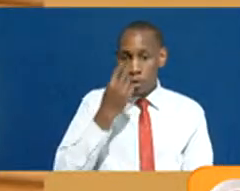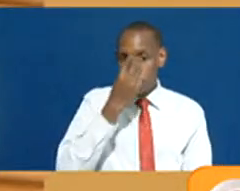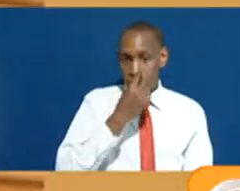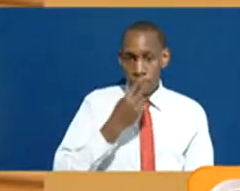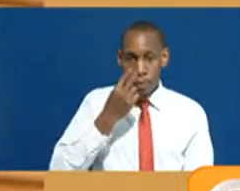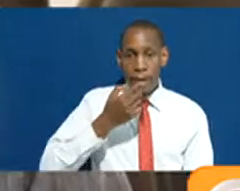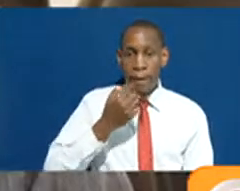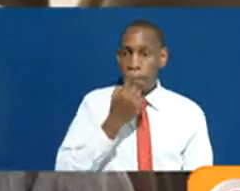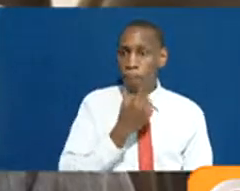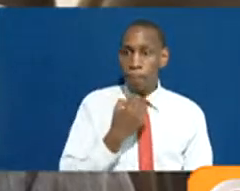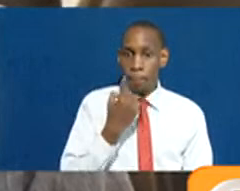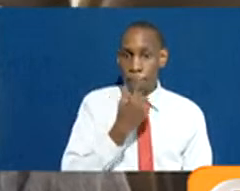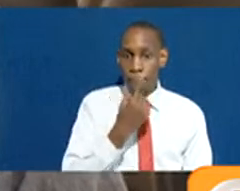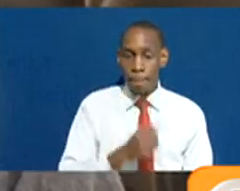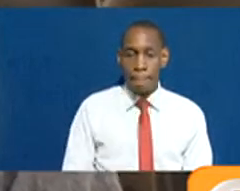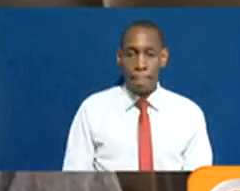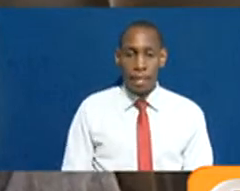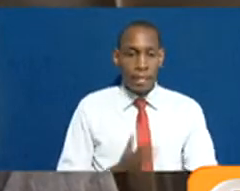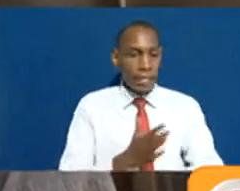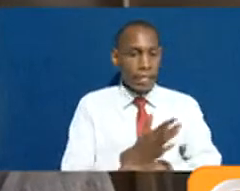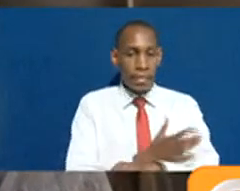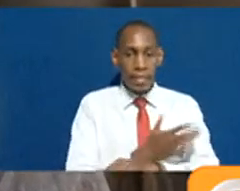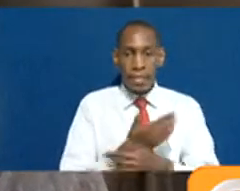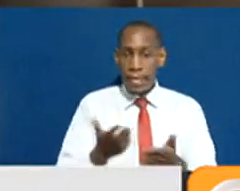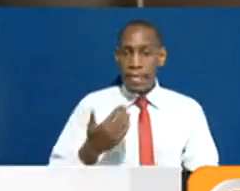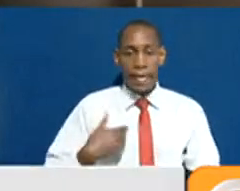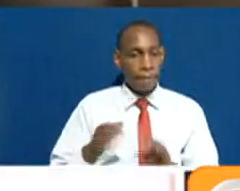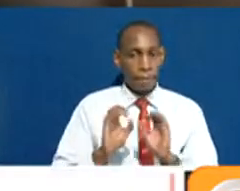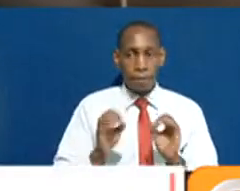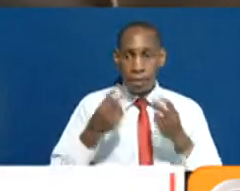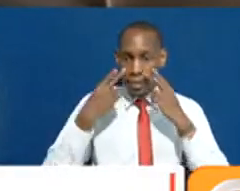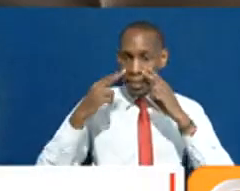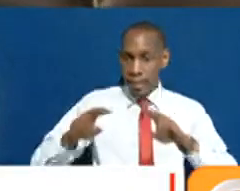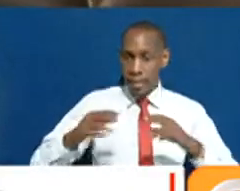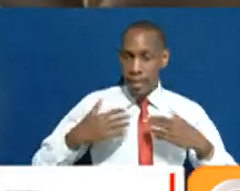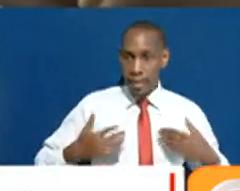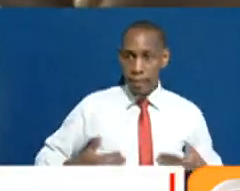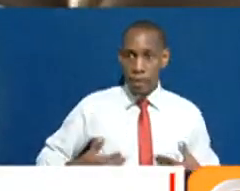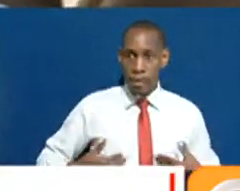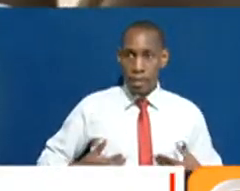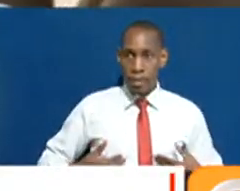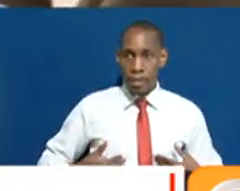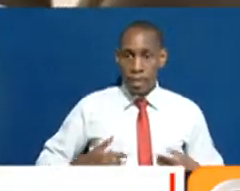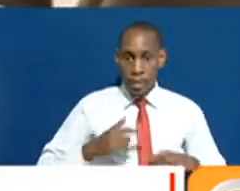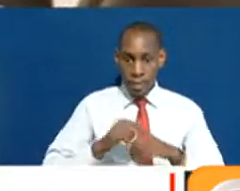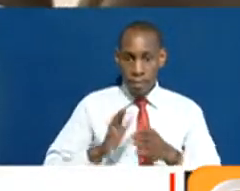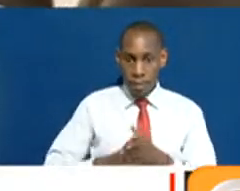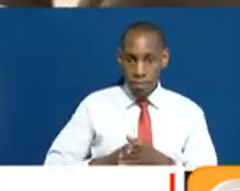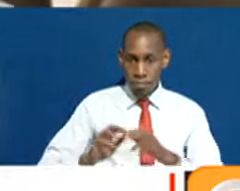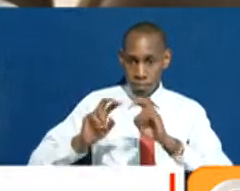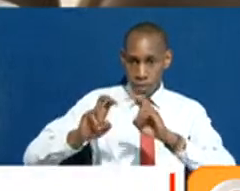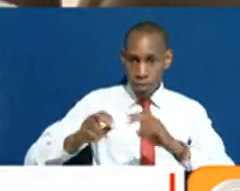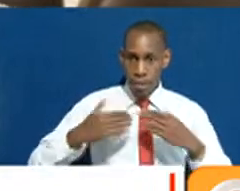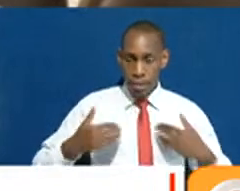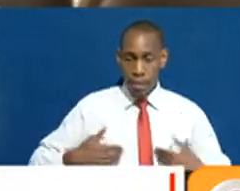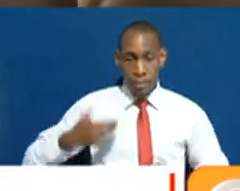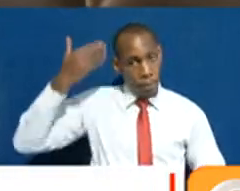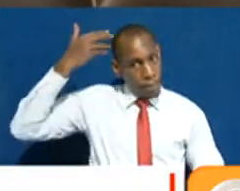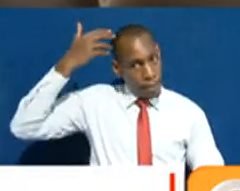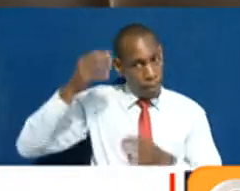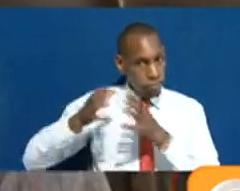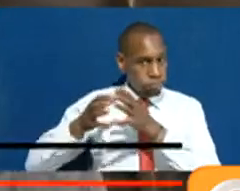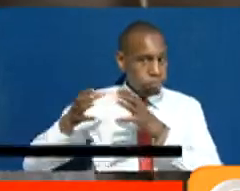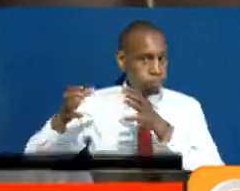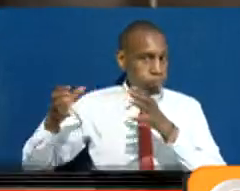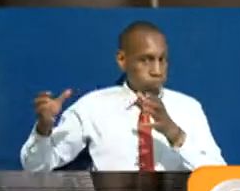hata mdomoni. I didn't see any injury at all when I look at the body. When I open up the body, the brain was swollen, and swelling of the